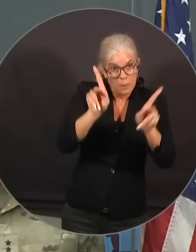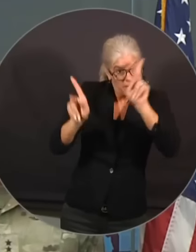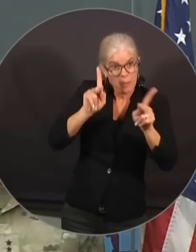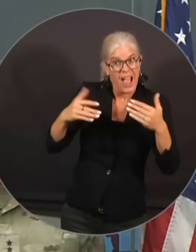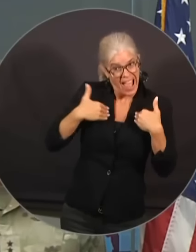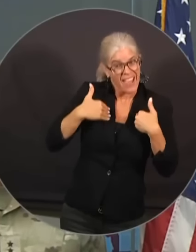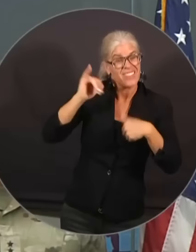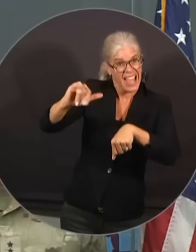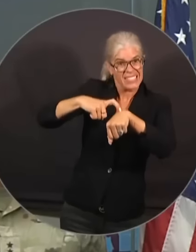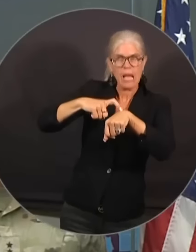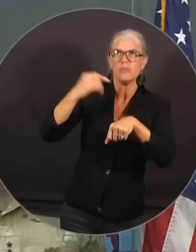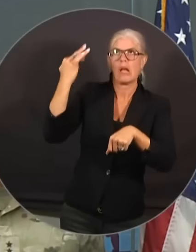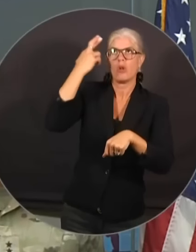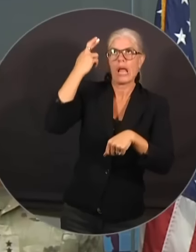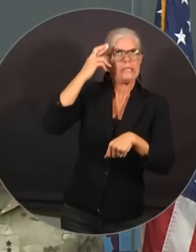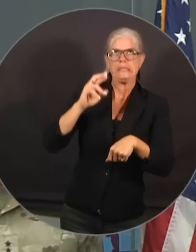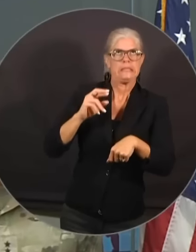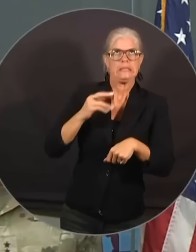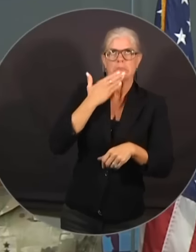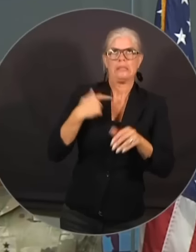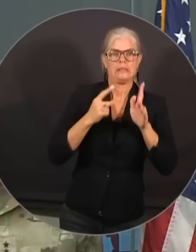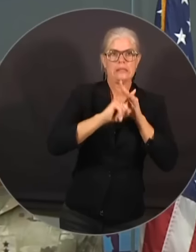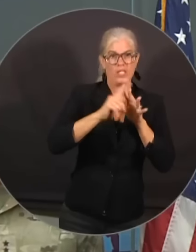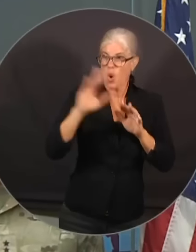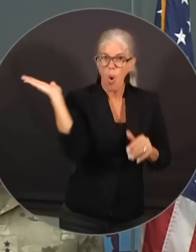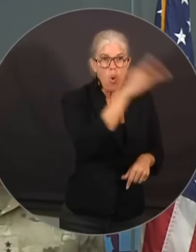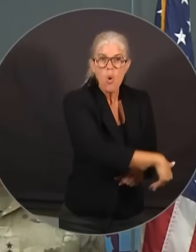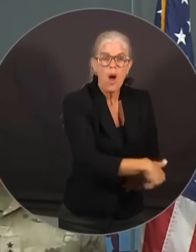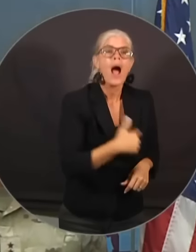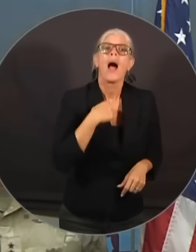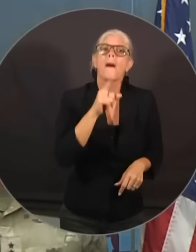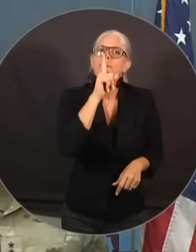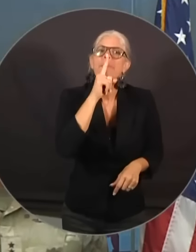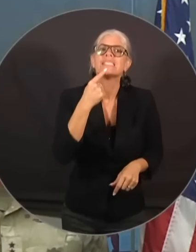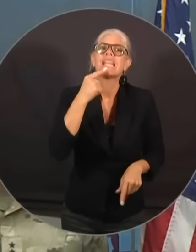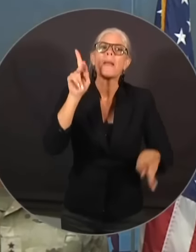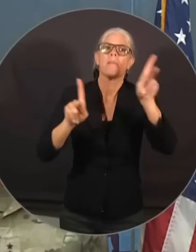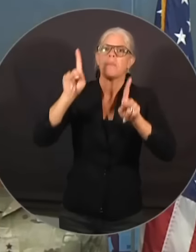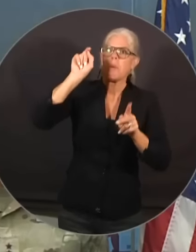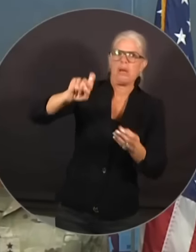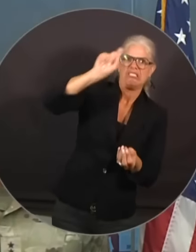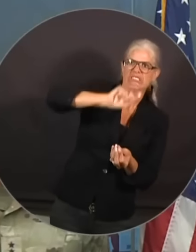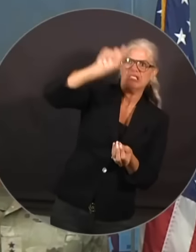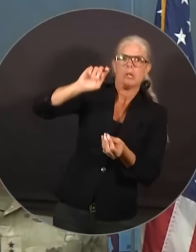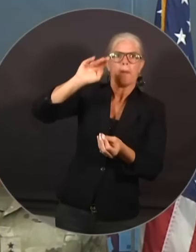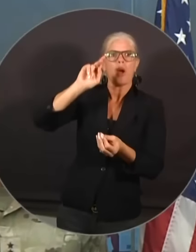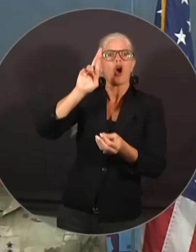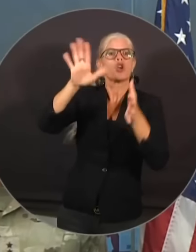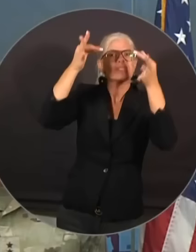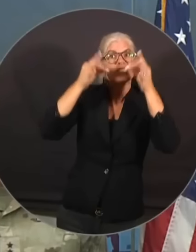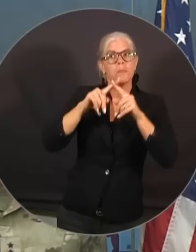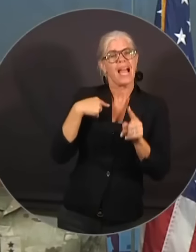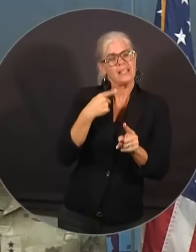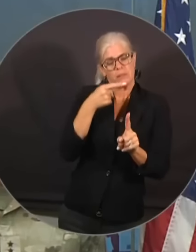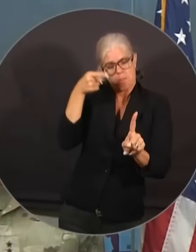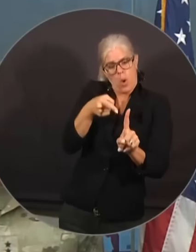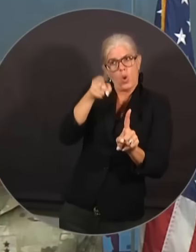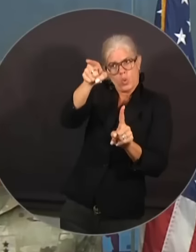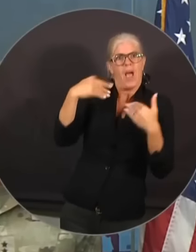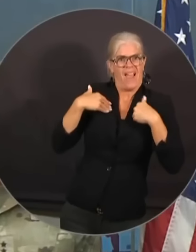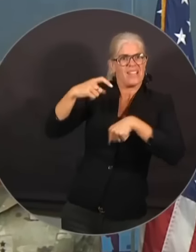I mean, obviously our state policy is not saying people have to use marker to do whatever, but you do have time to do. If you do